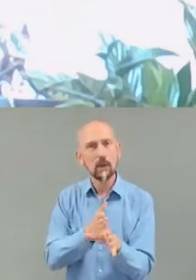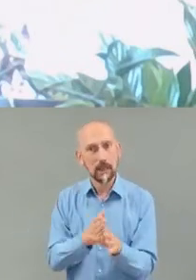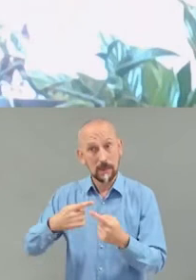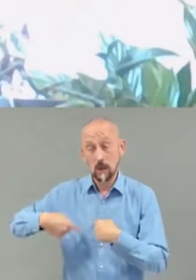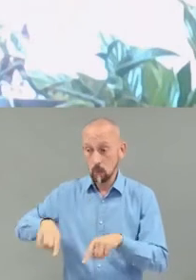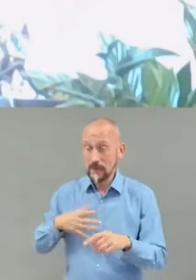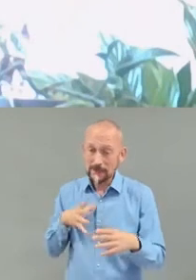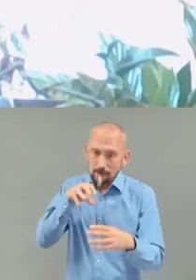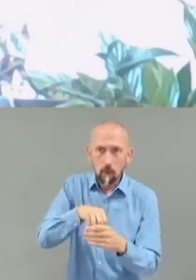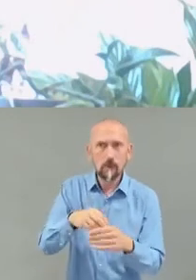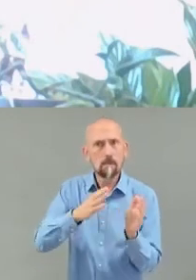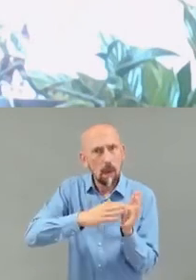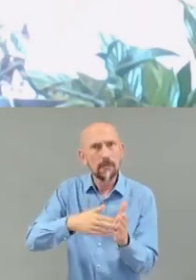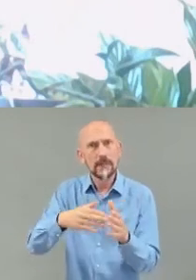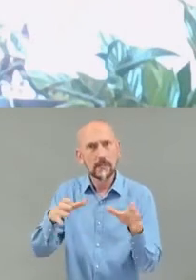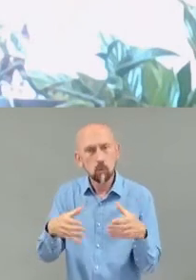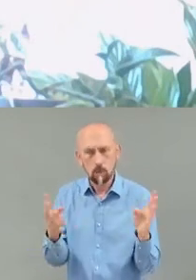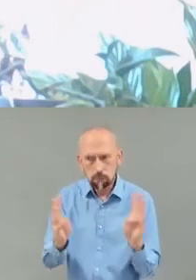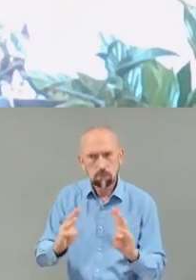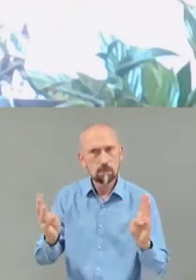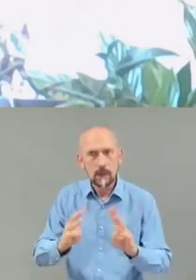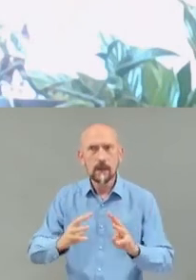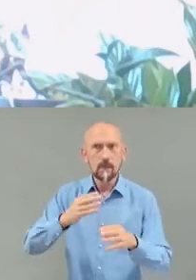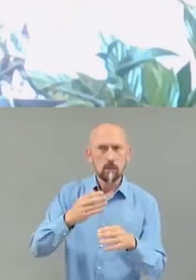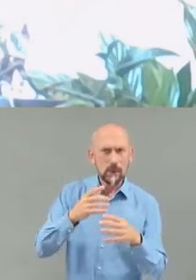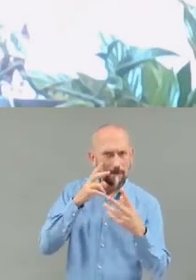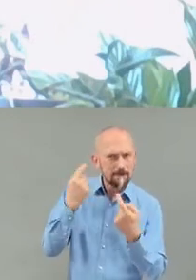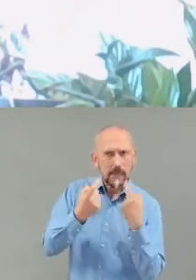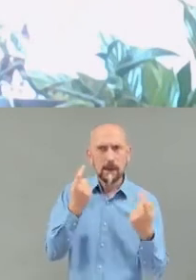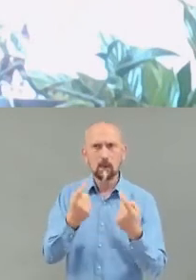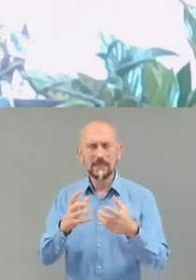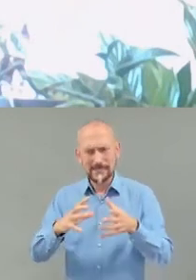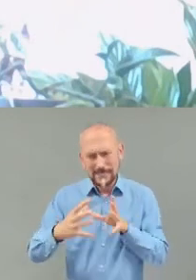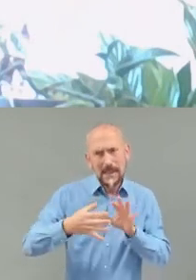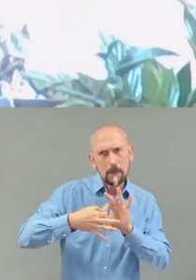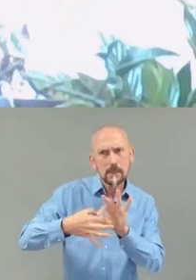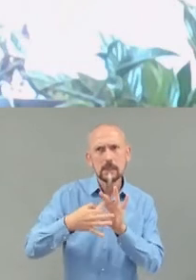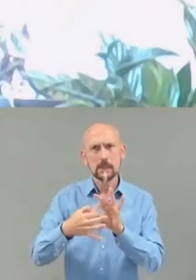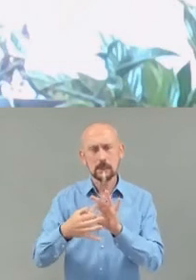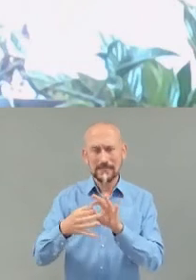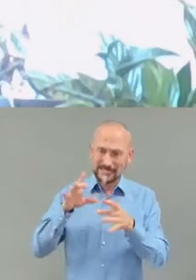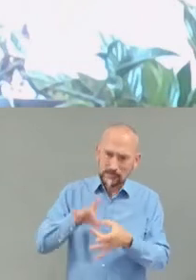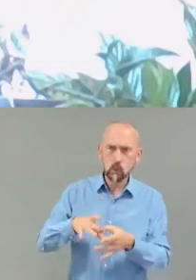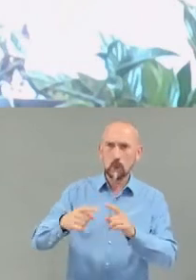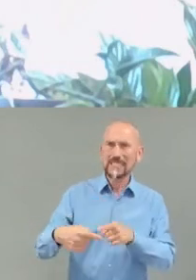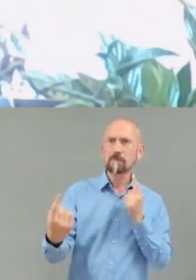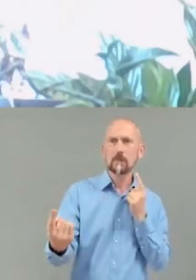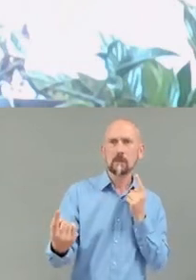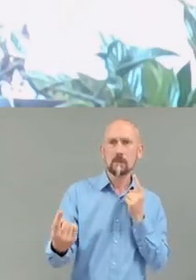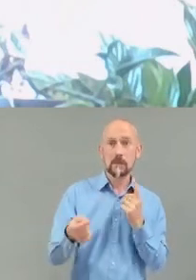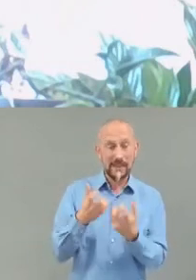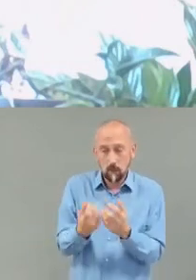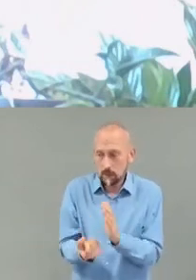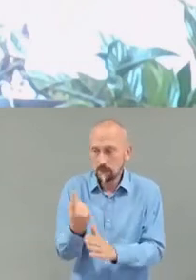dynamics of difference, how they have arisen in our work and our identity. It is a learning from experience,